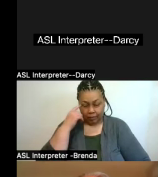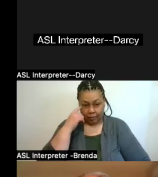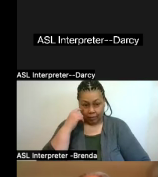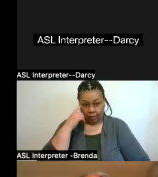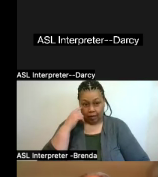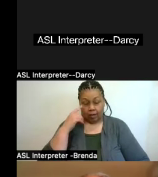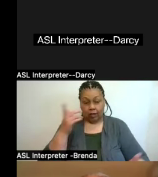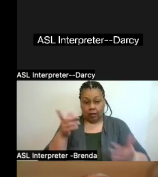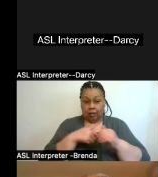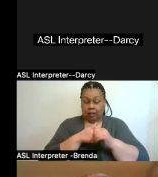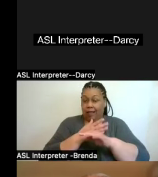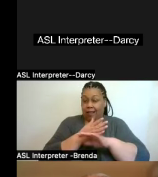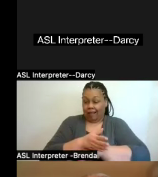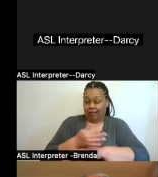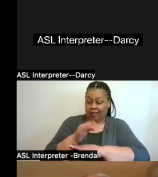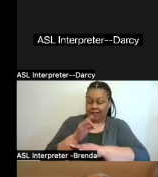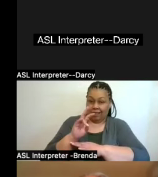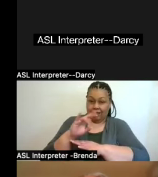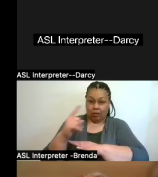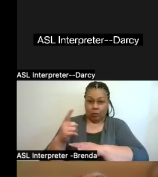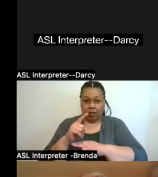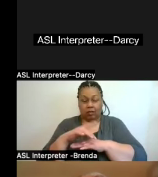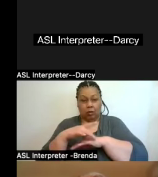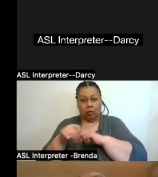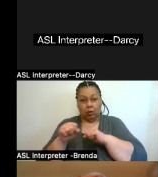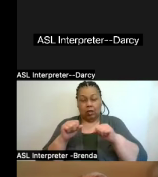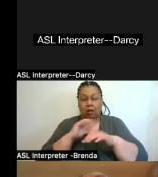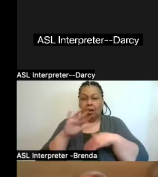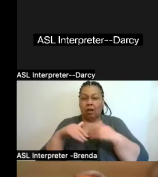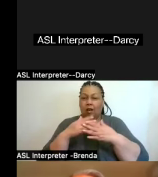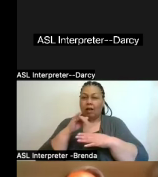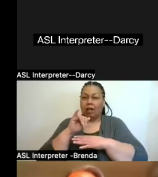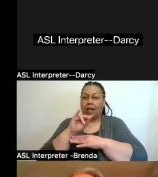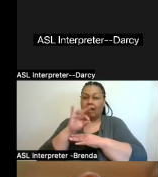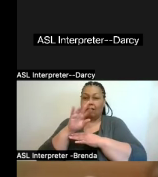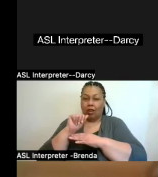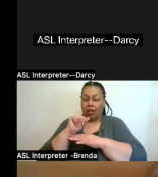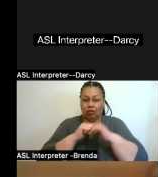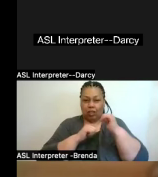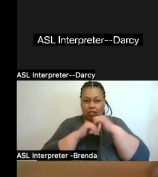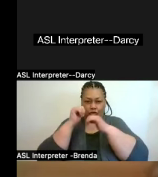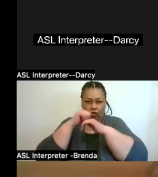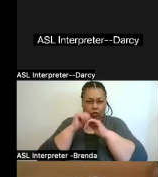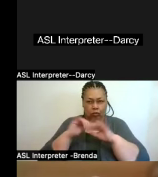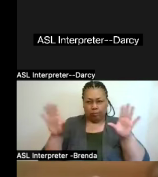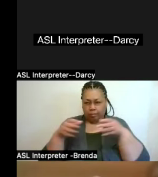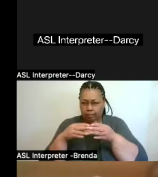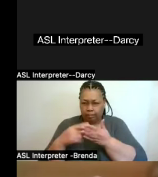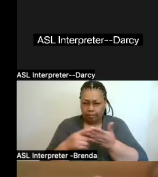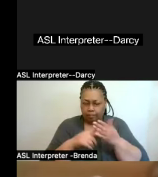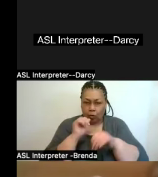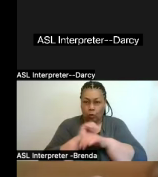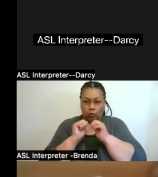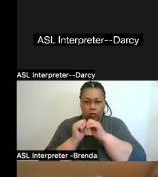So following the 1971 earthquake, all the infrastructure systems worked together intimately, they did, and with many